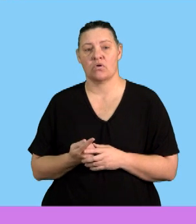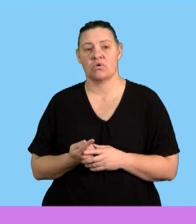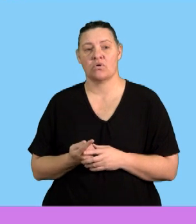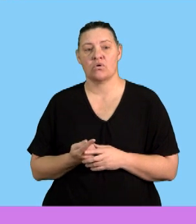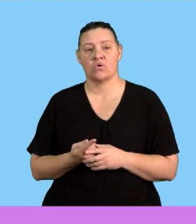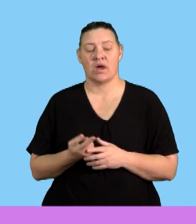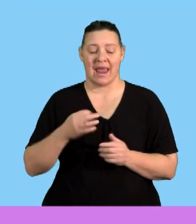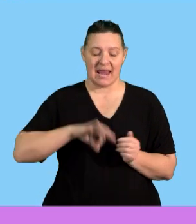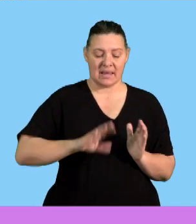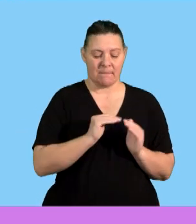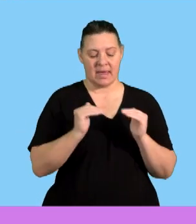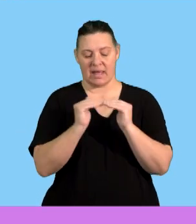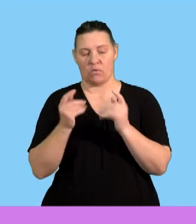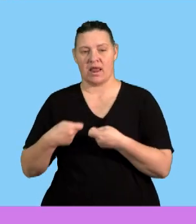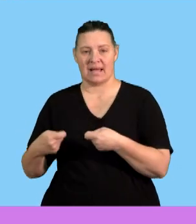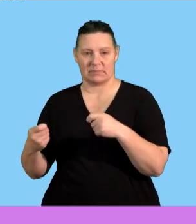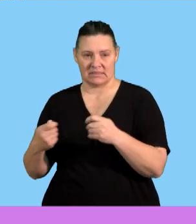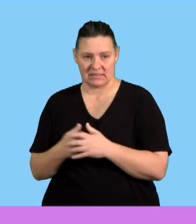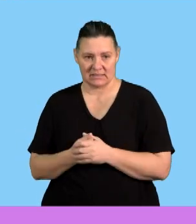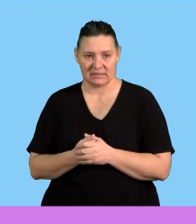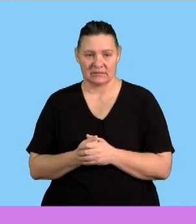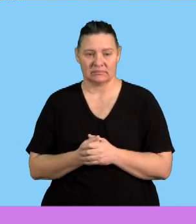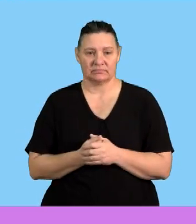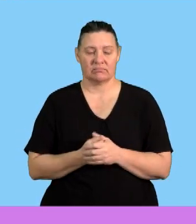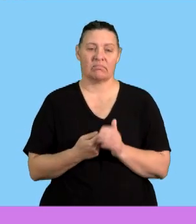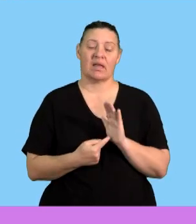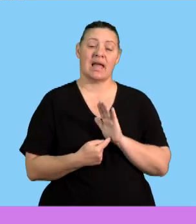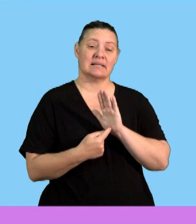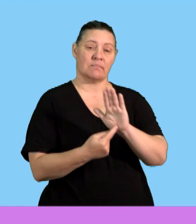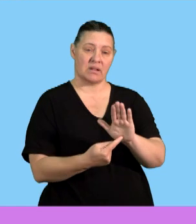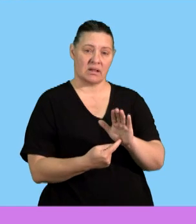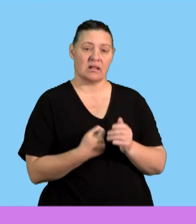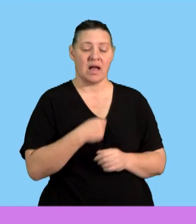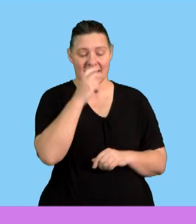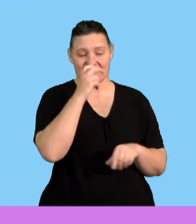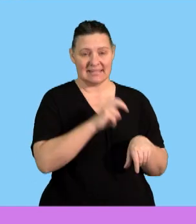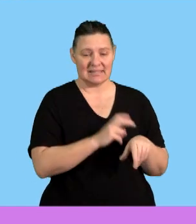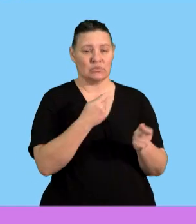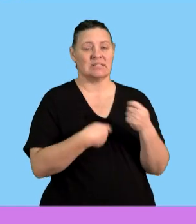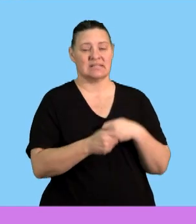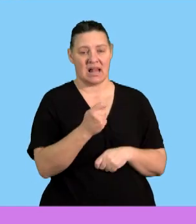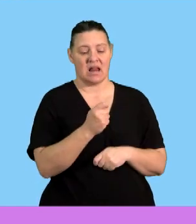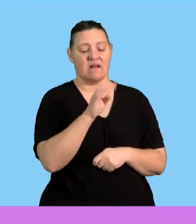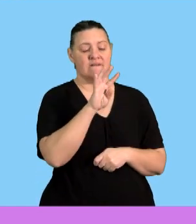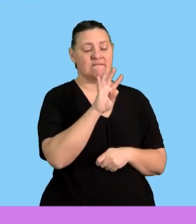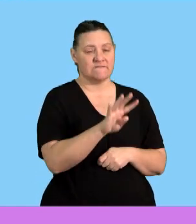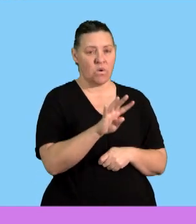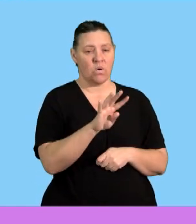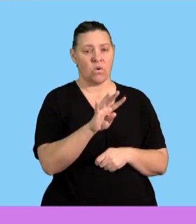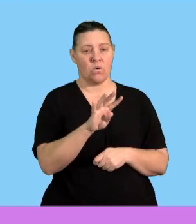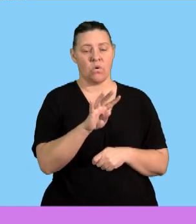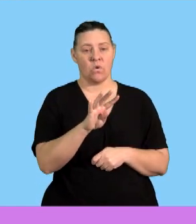is equals to the expenses. Our example there is I need to sell four photo